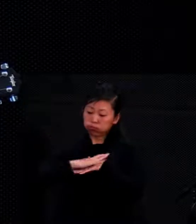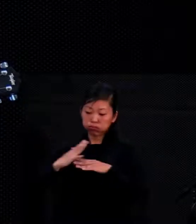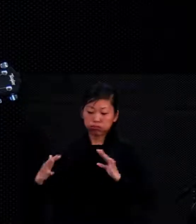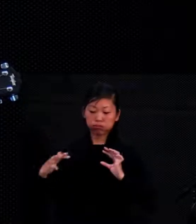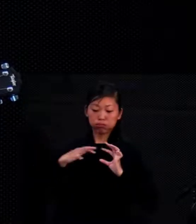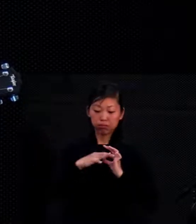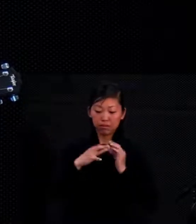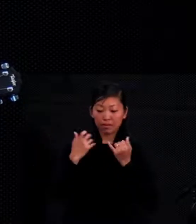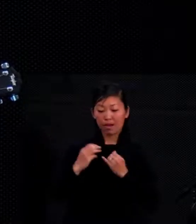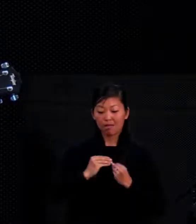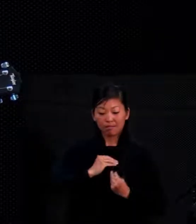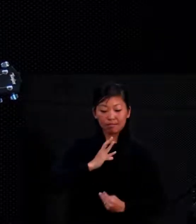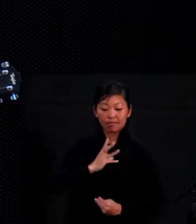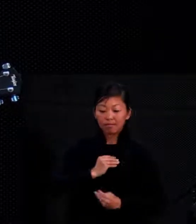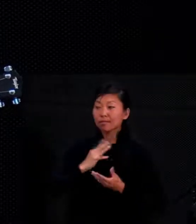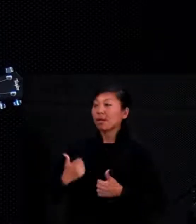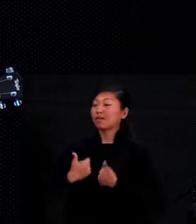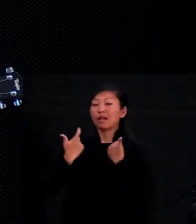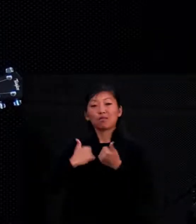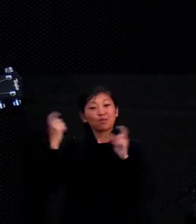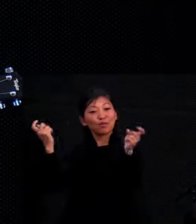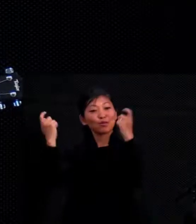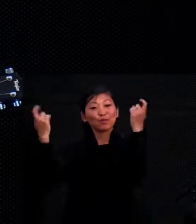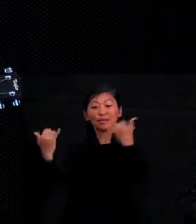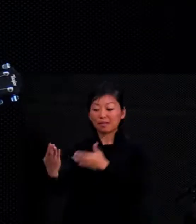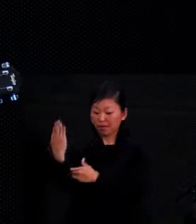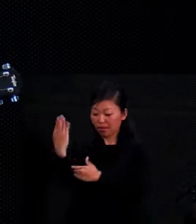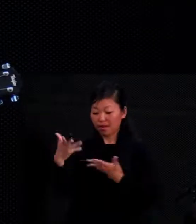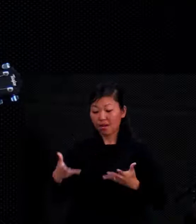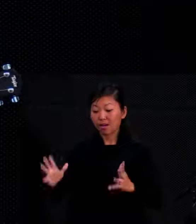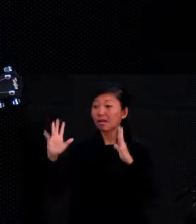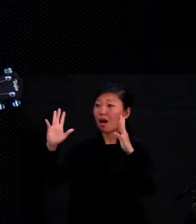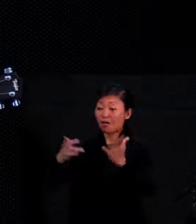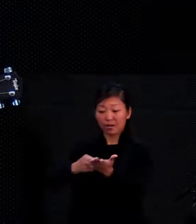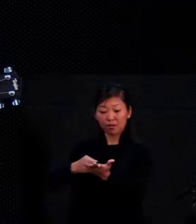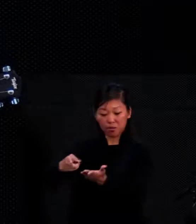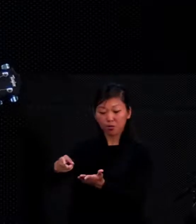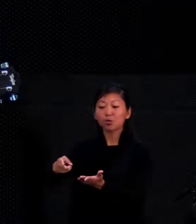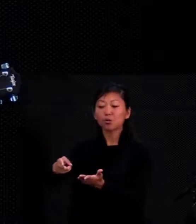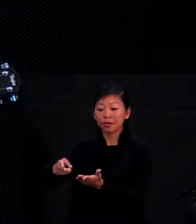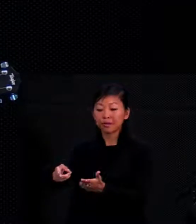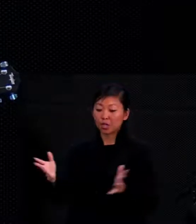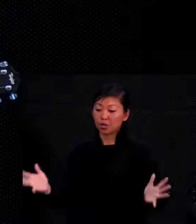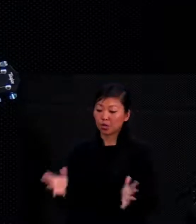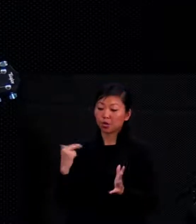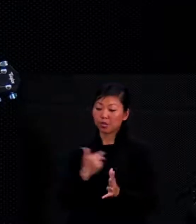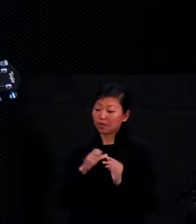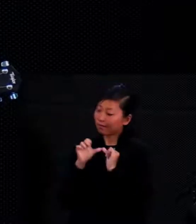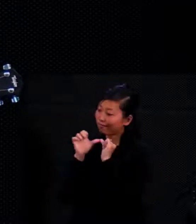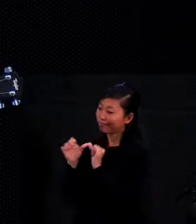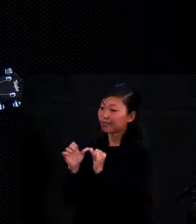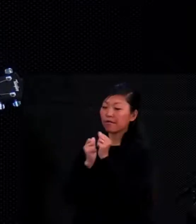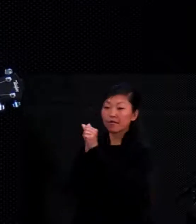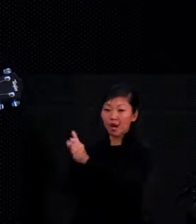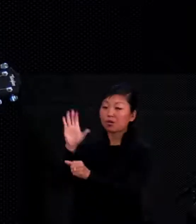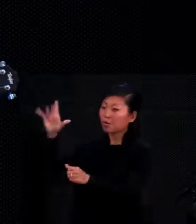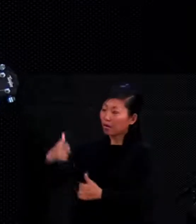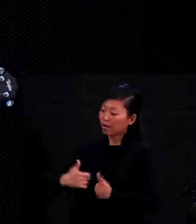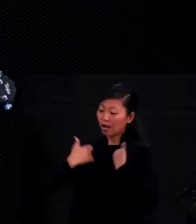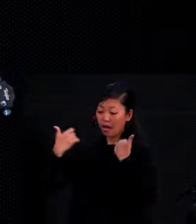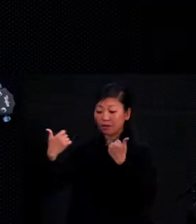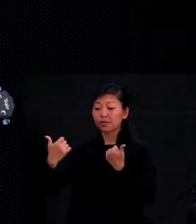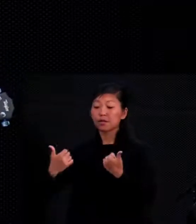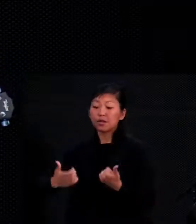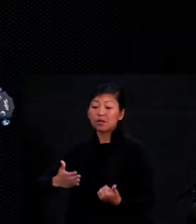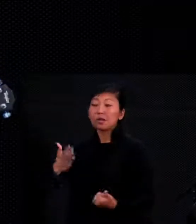rejoice this morning. May that truth be what fuels the way we live, that we might proclaim the goodness of the